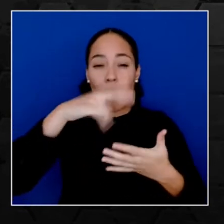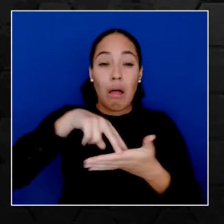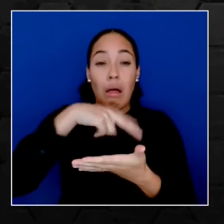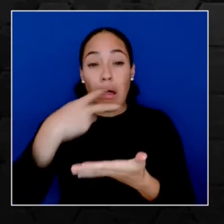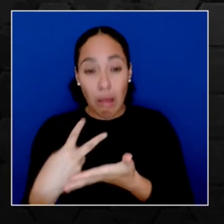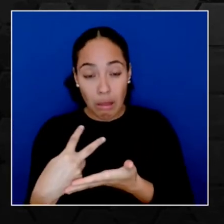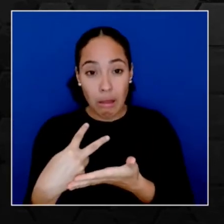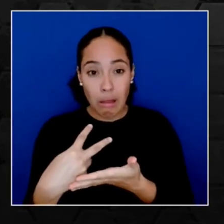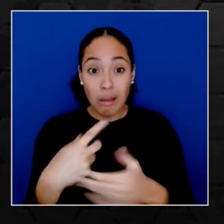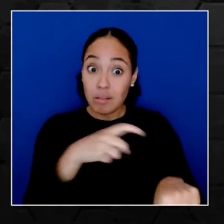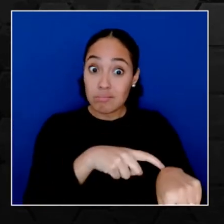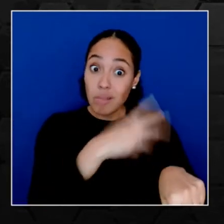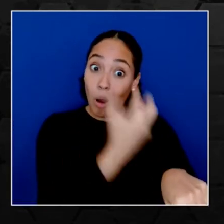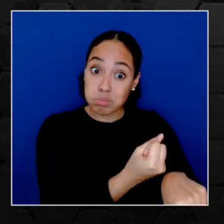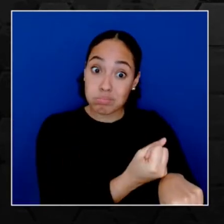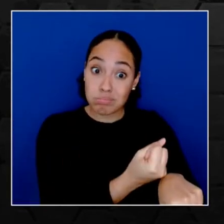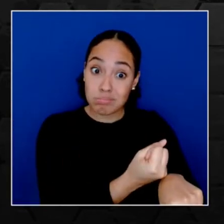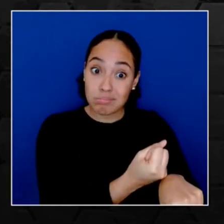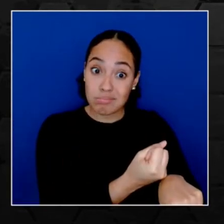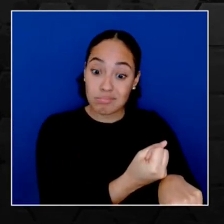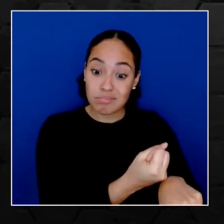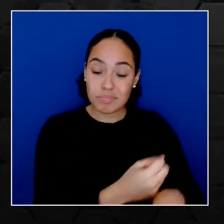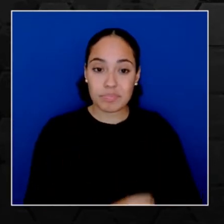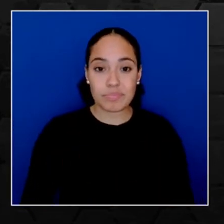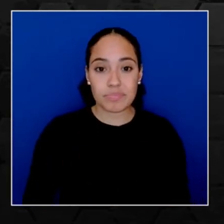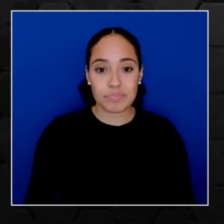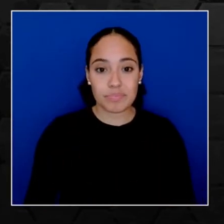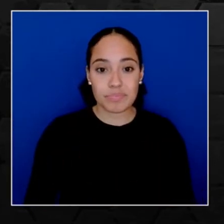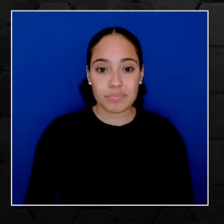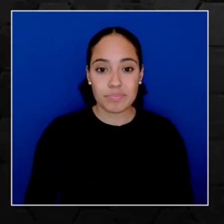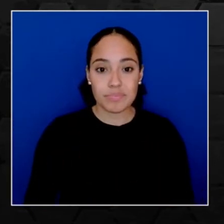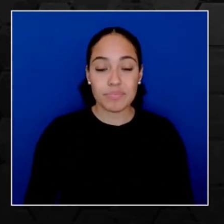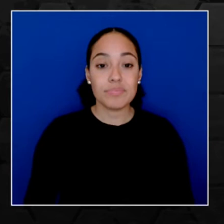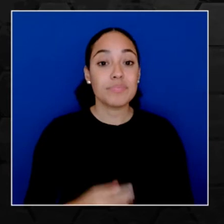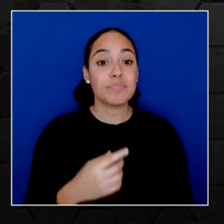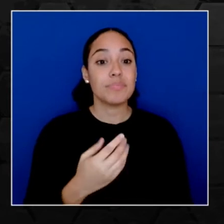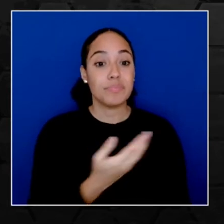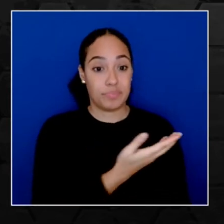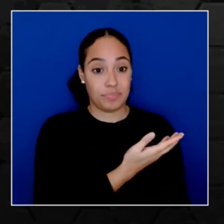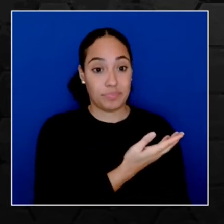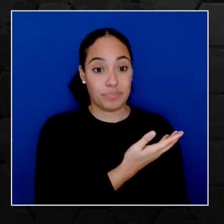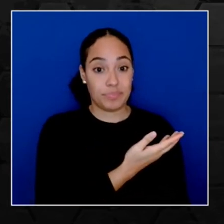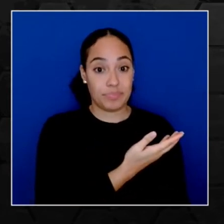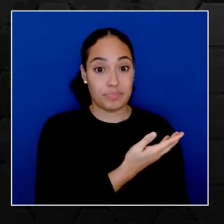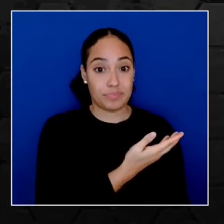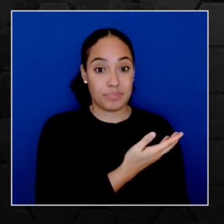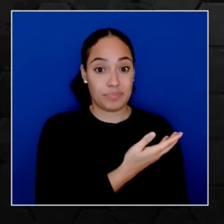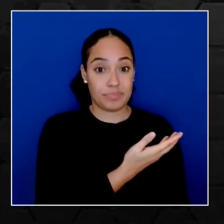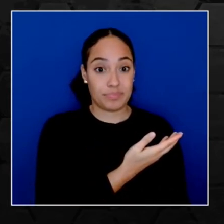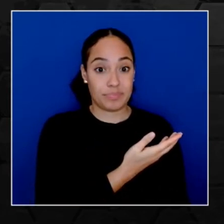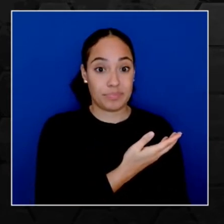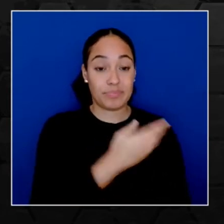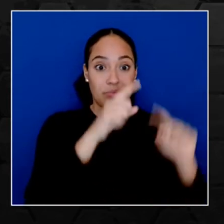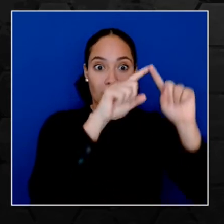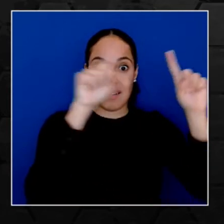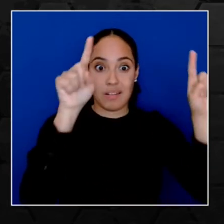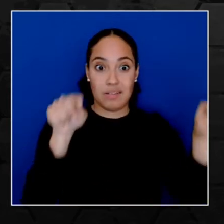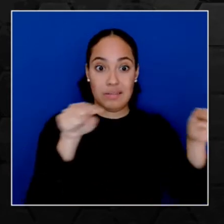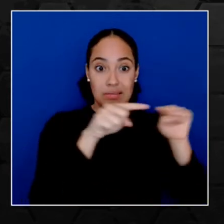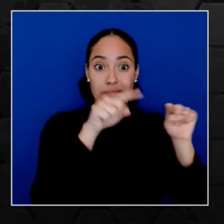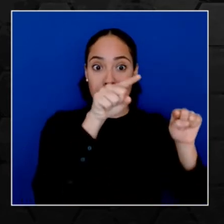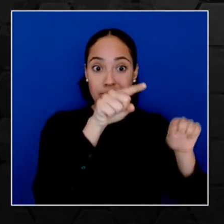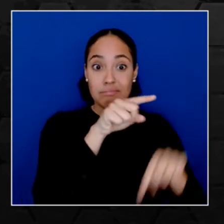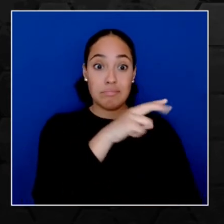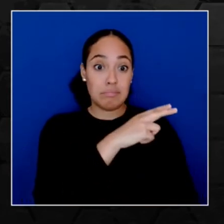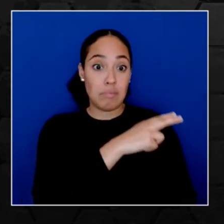see is of an ECG machine, which is a hospital equipment to measure the heart rate of an individual. The second picture is a smartwatch, which is capable of the